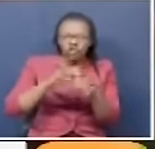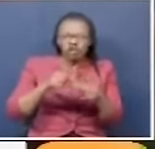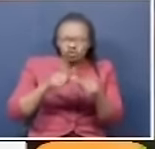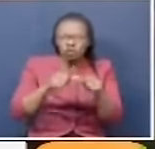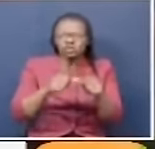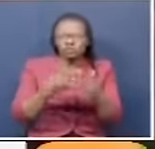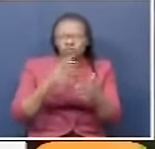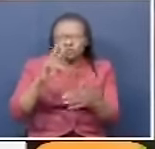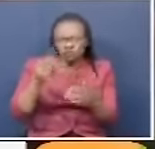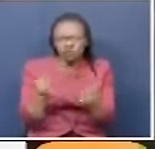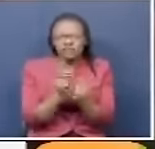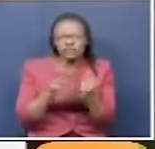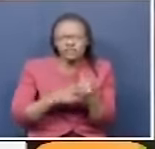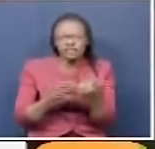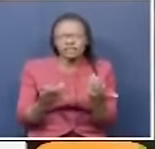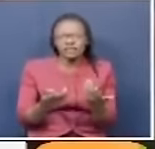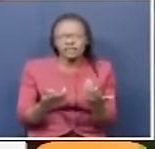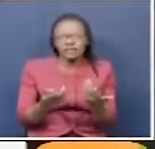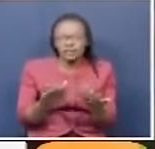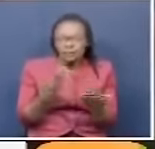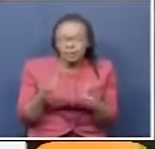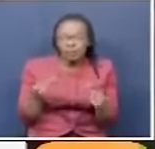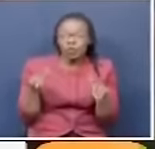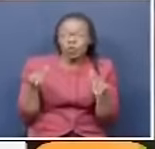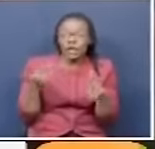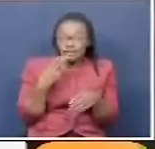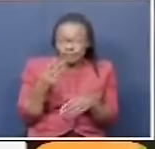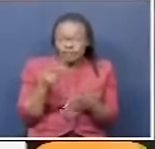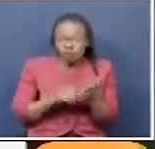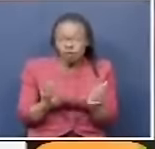election. Let's see what the numbers will say. And yes, that is again basing